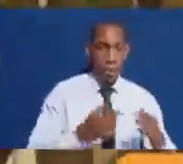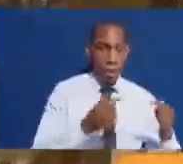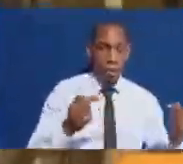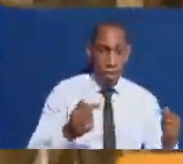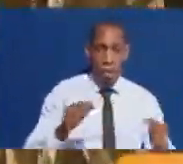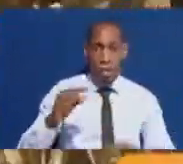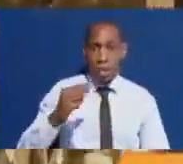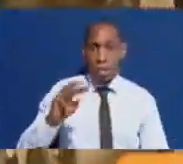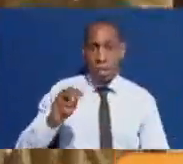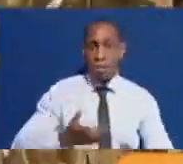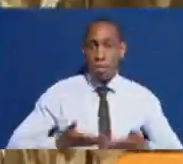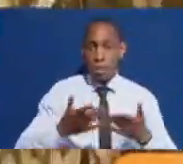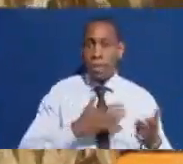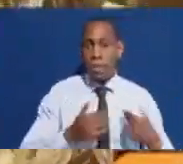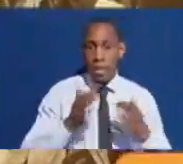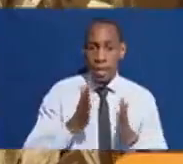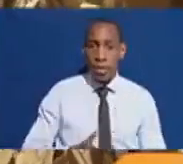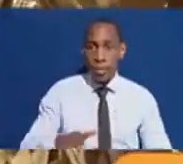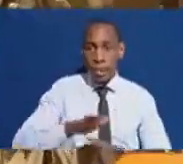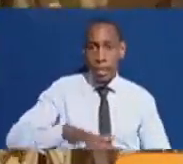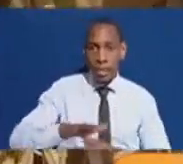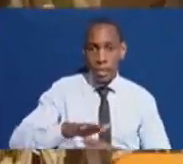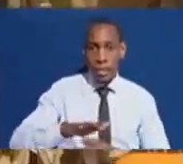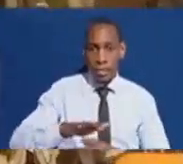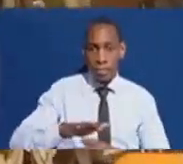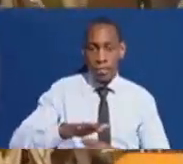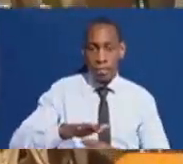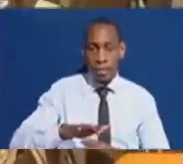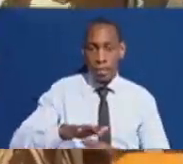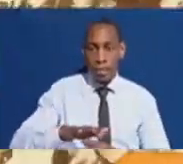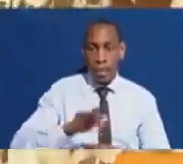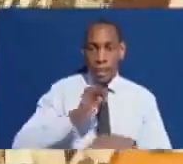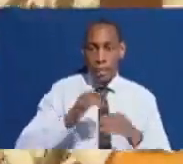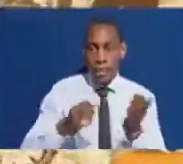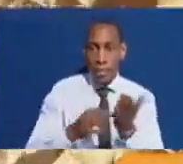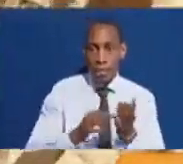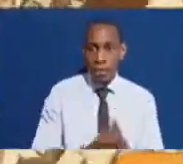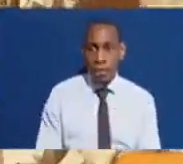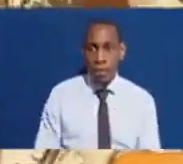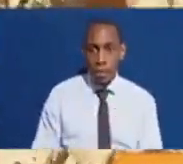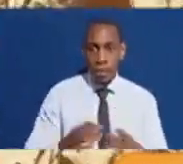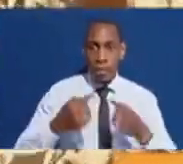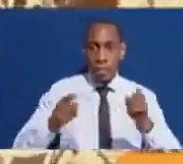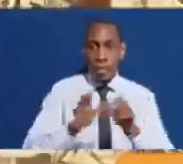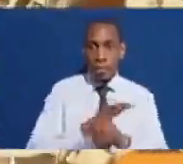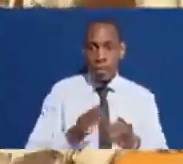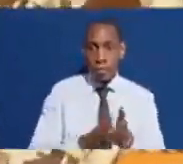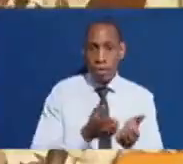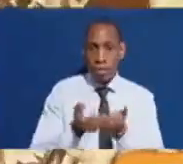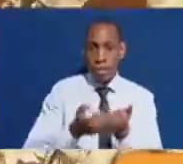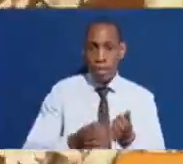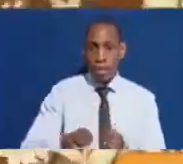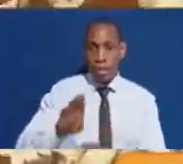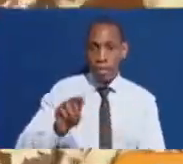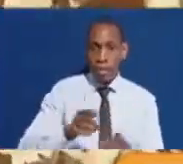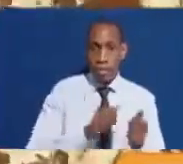expressed concern about the human and environmental safety of the technology. Successful commercialization of BT maize